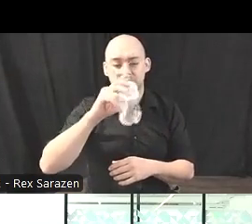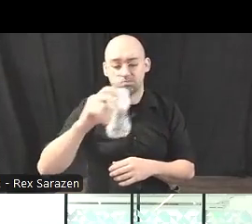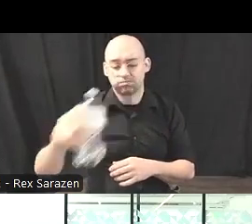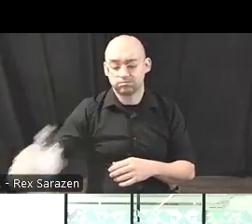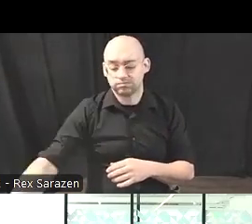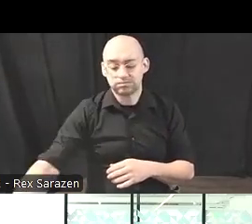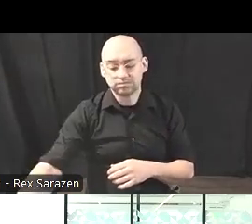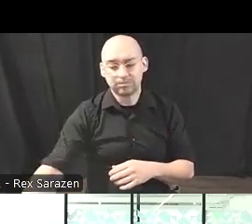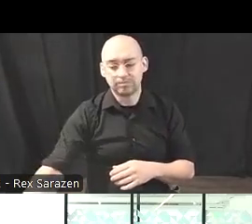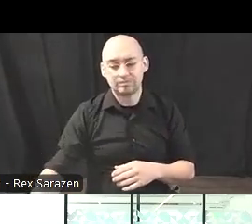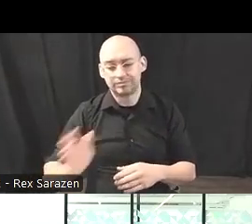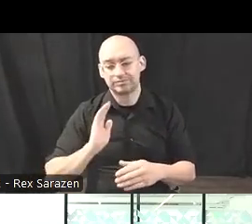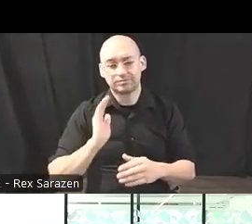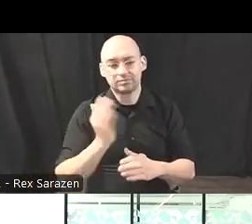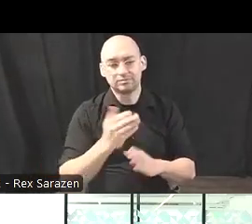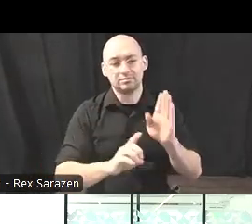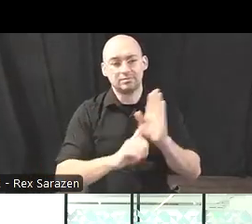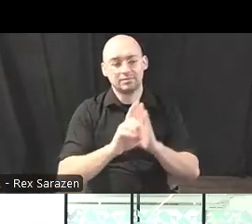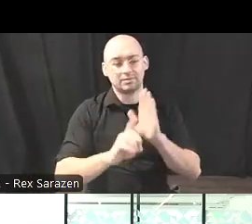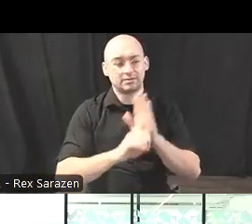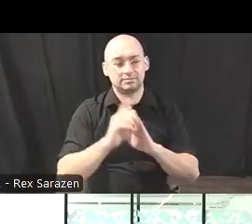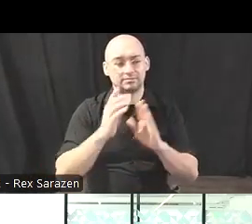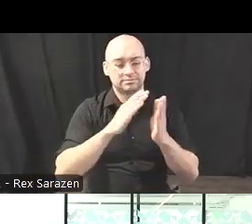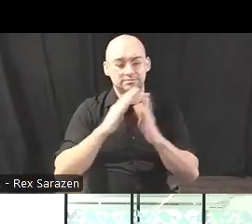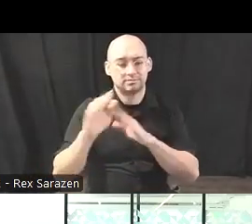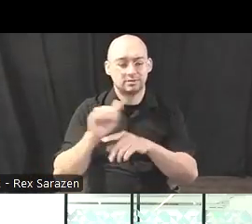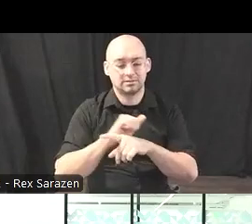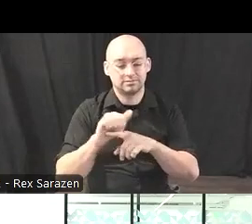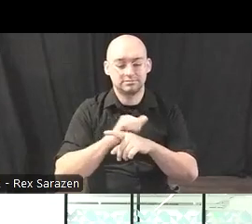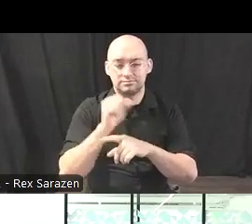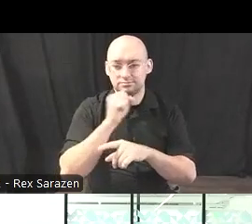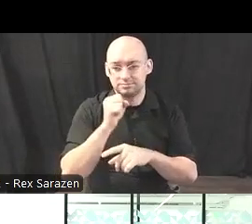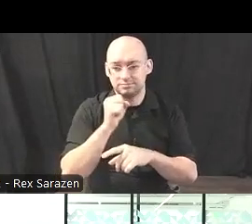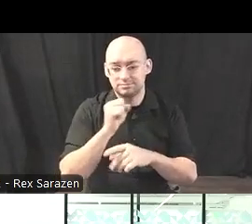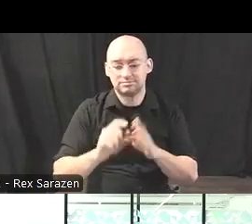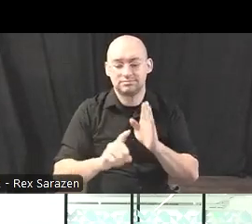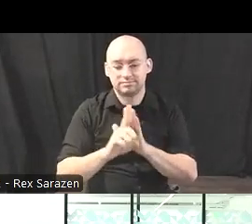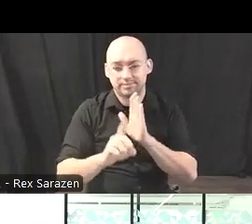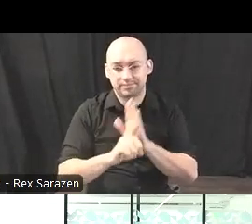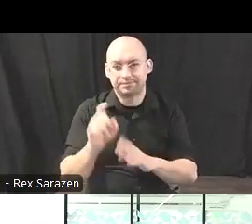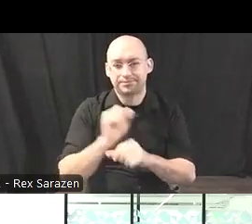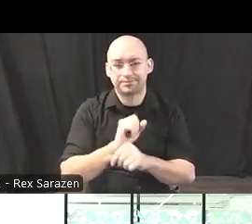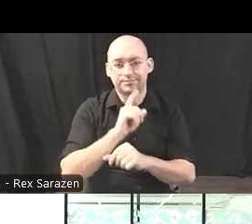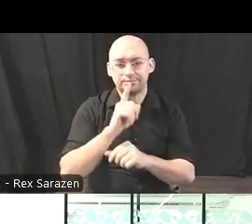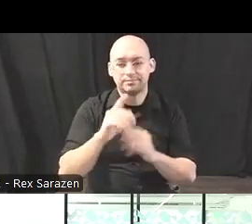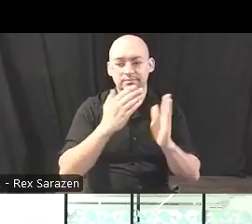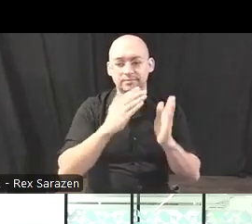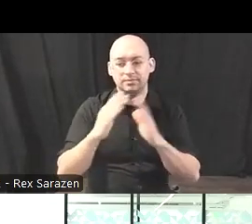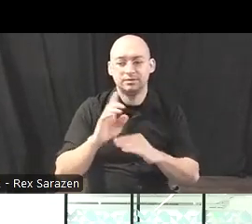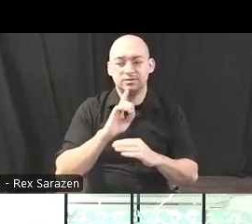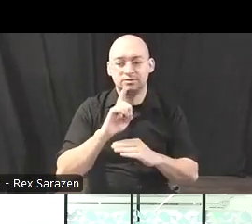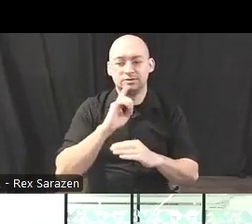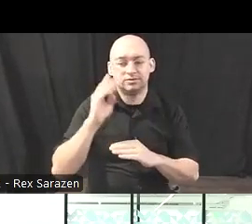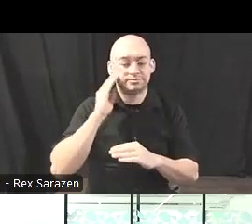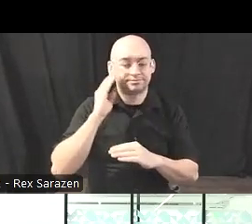with across aging and developmental disability and disability to make sure that these communities are aware of